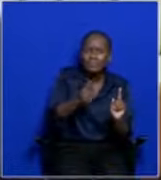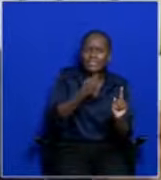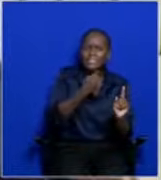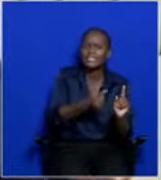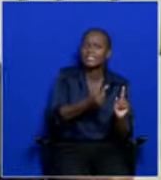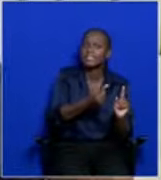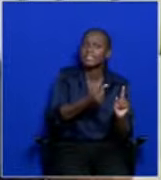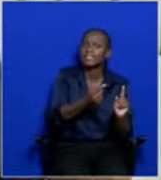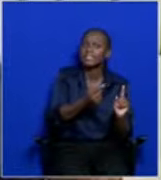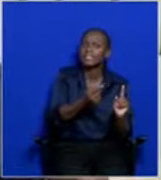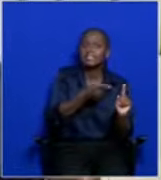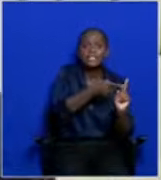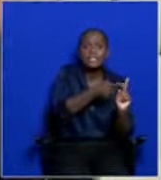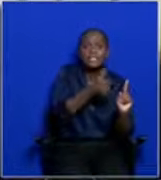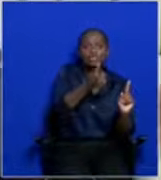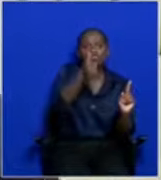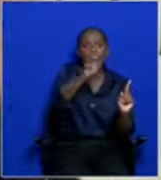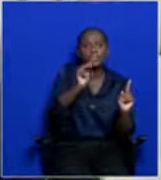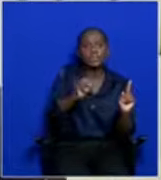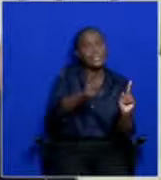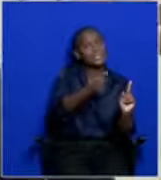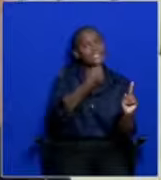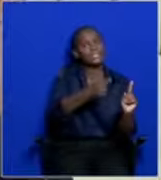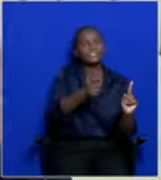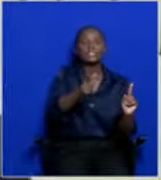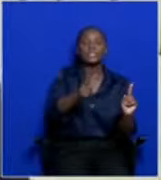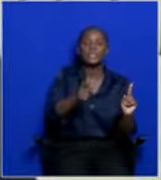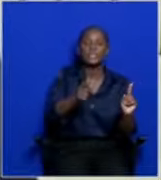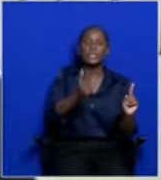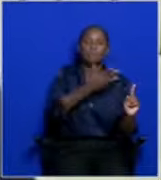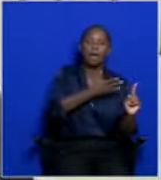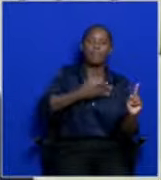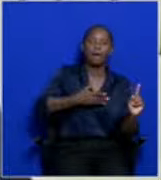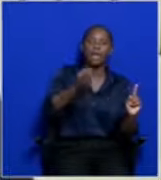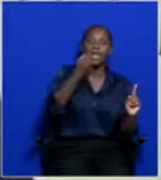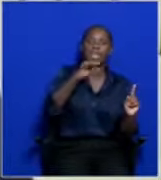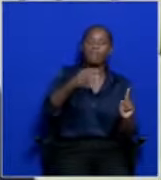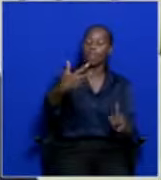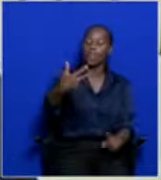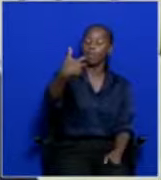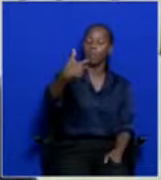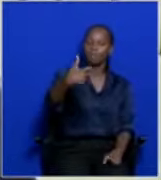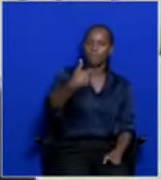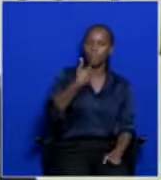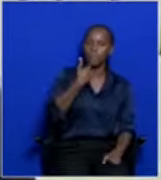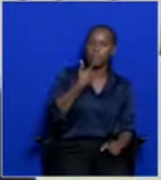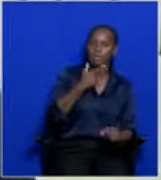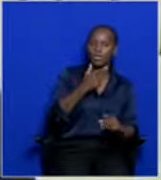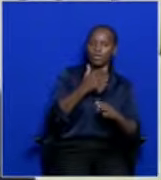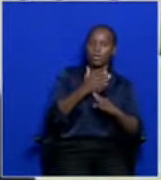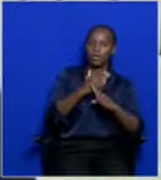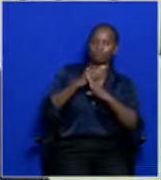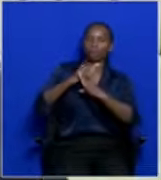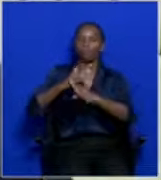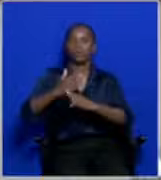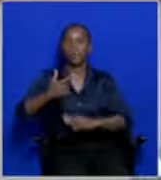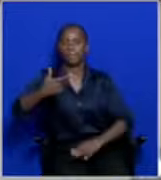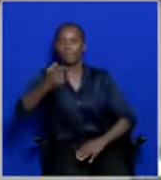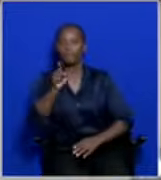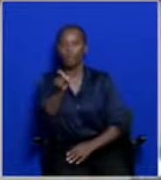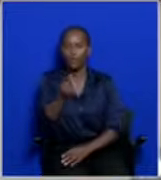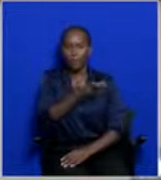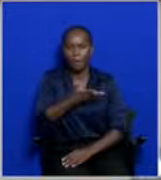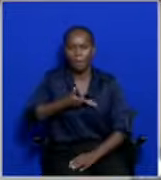for you, Mama. I didn't know even a face. I only know a face in those occasions.